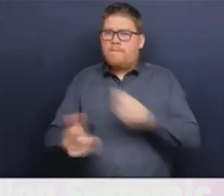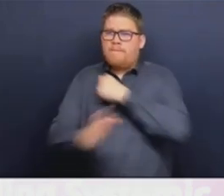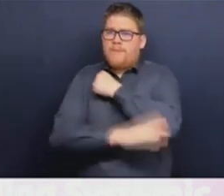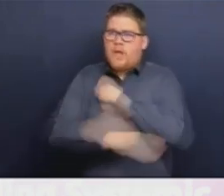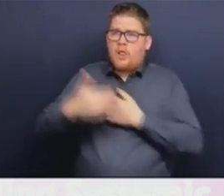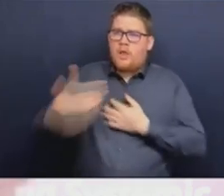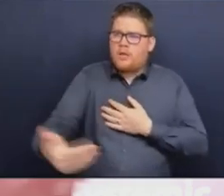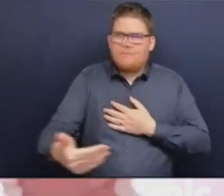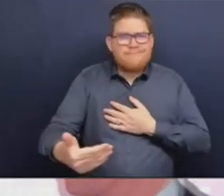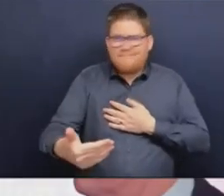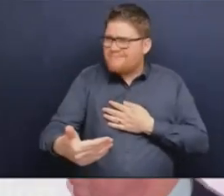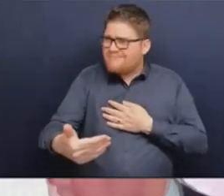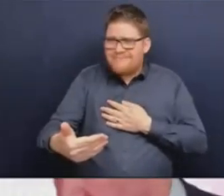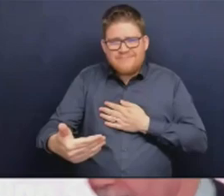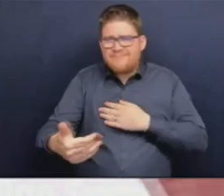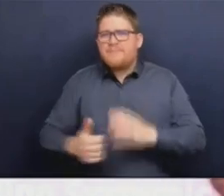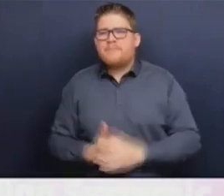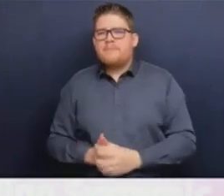Have a shot?